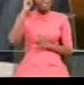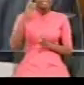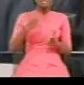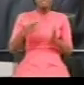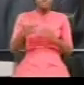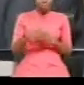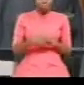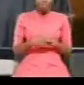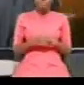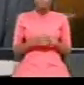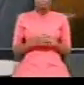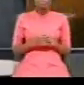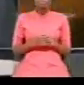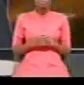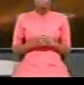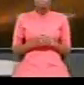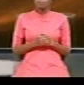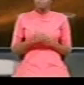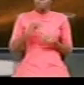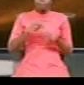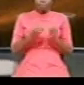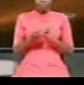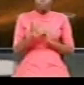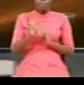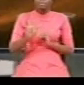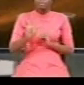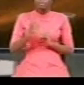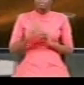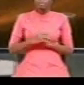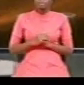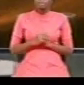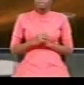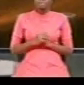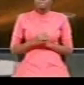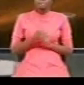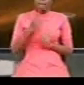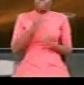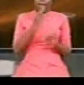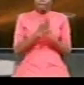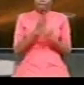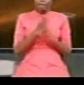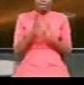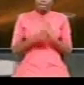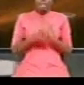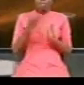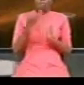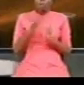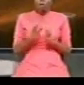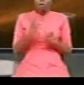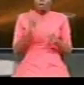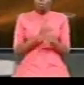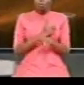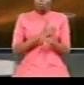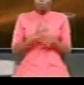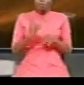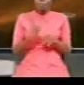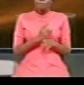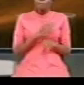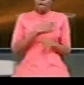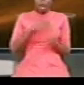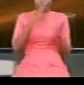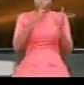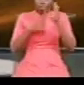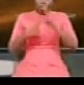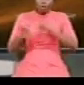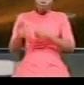his return. Number three, the faithfulness of dutiful and